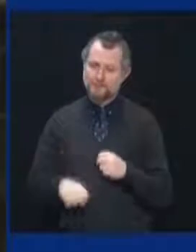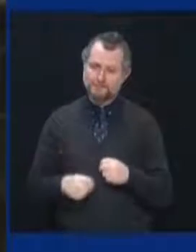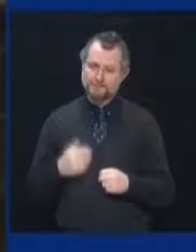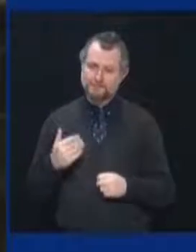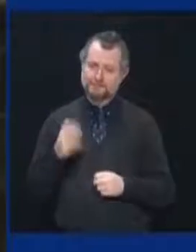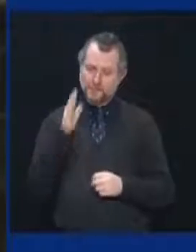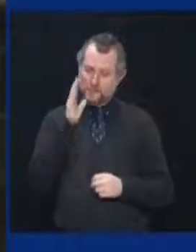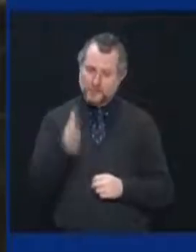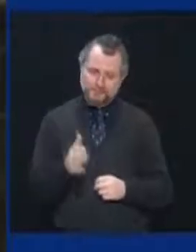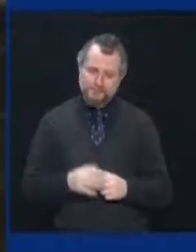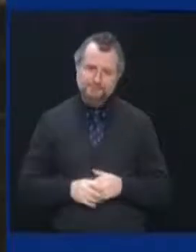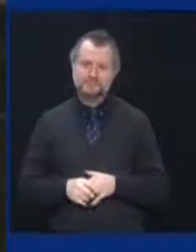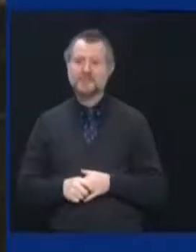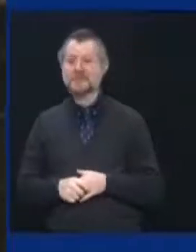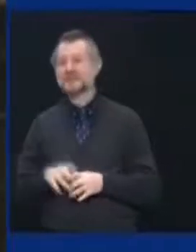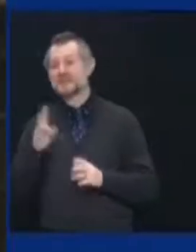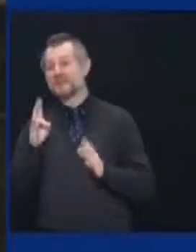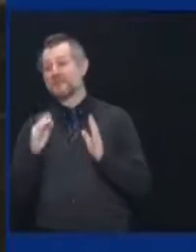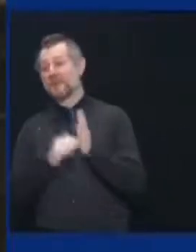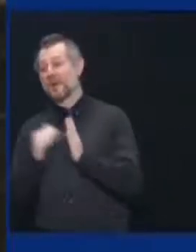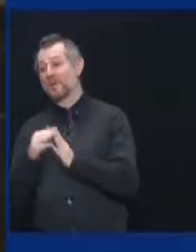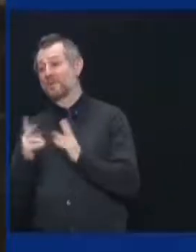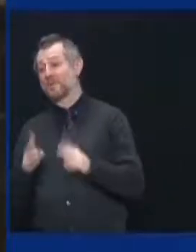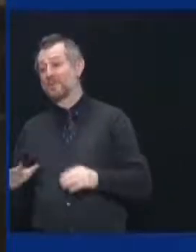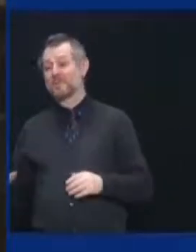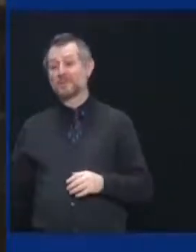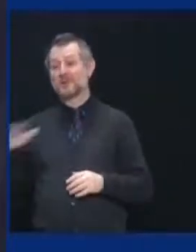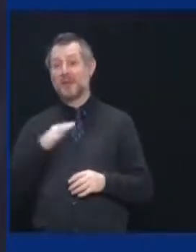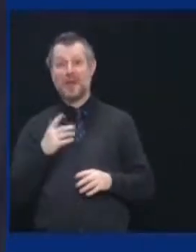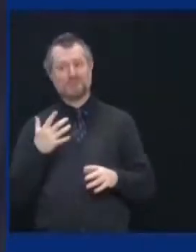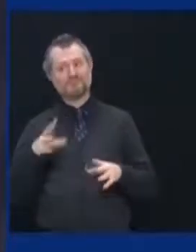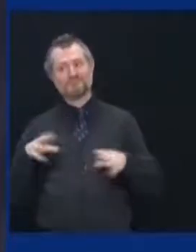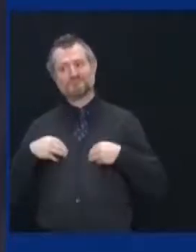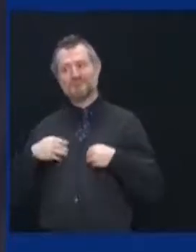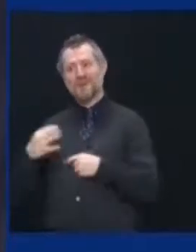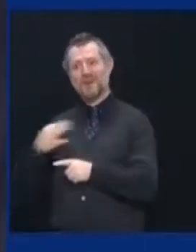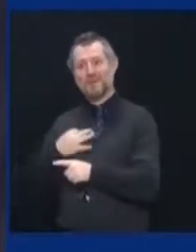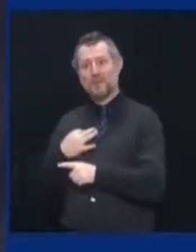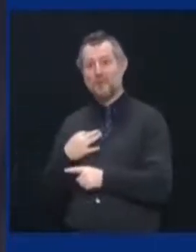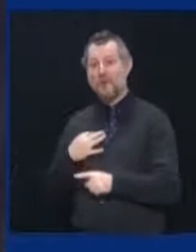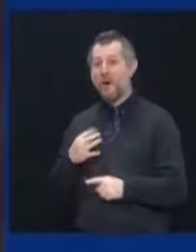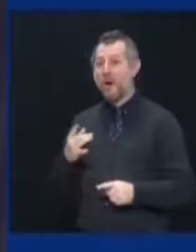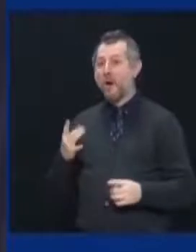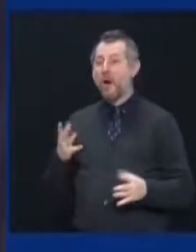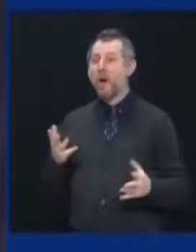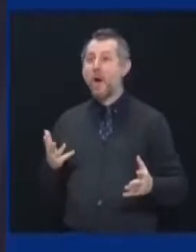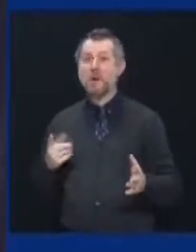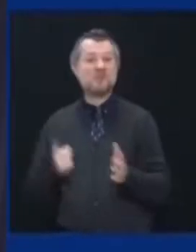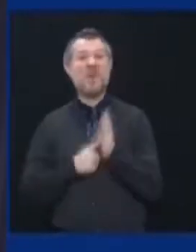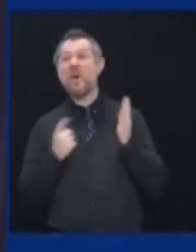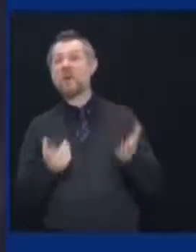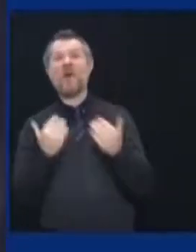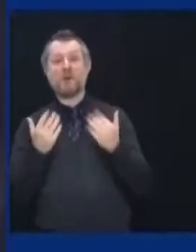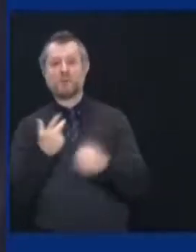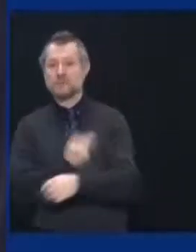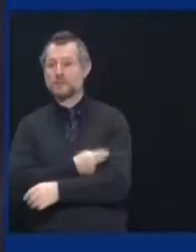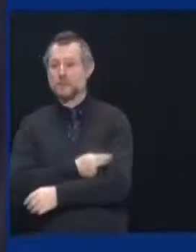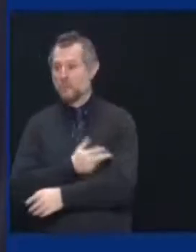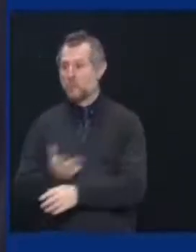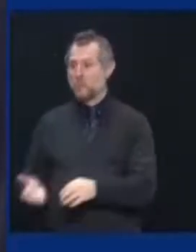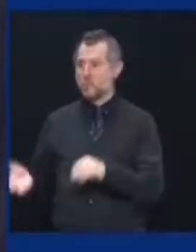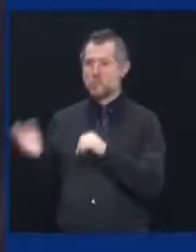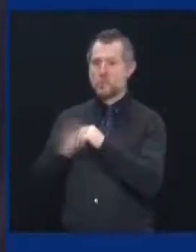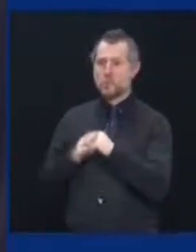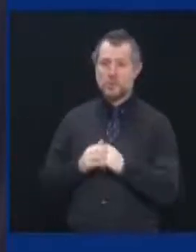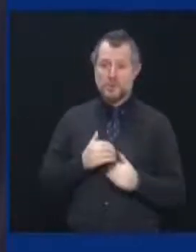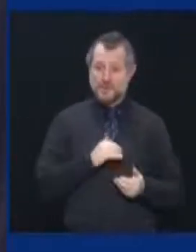you have 7 million people and you have this kind of demand, and when you say it's a limited supply,